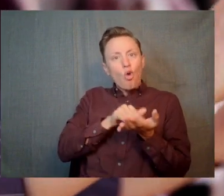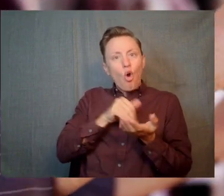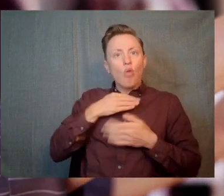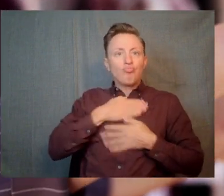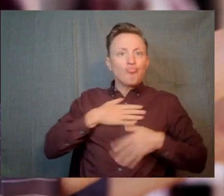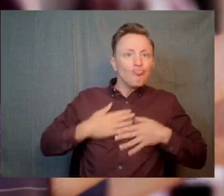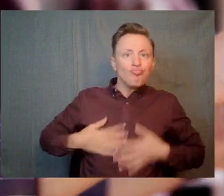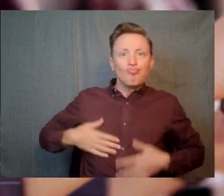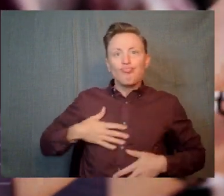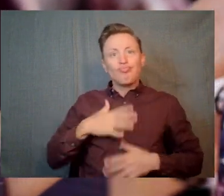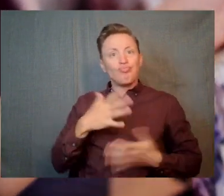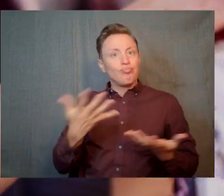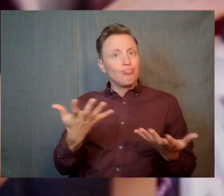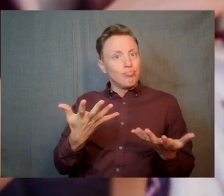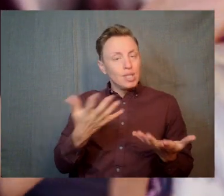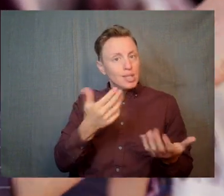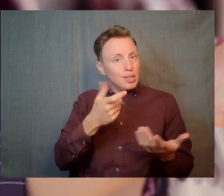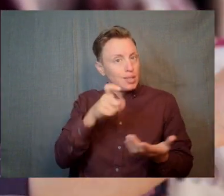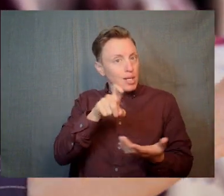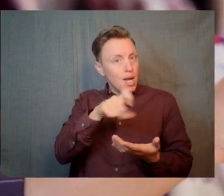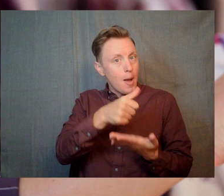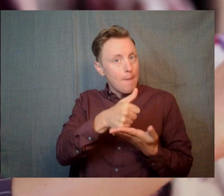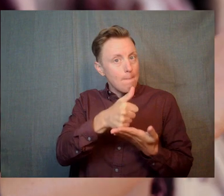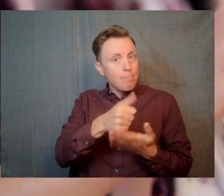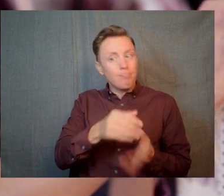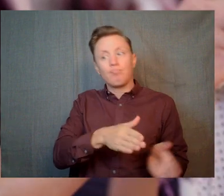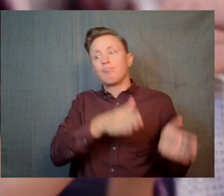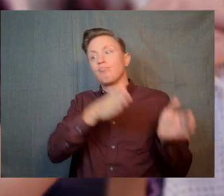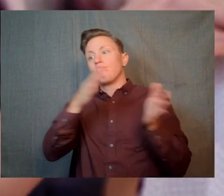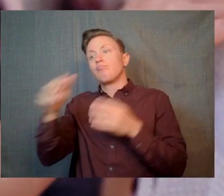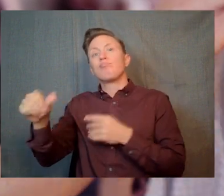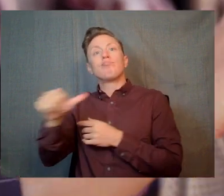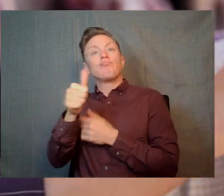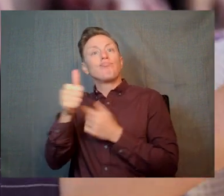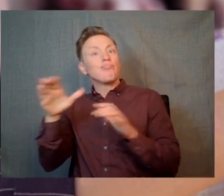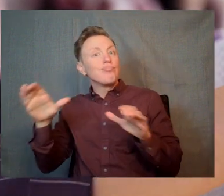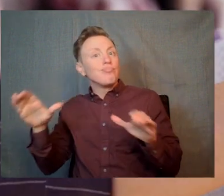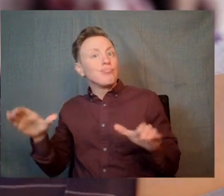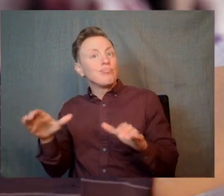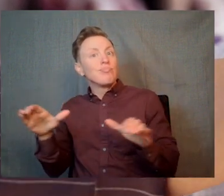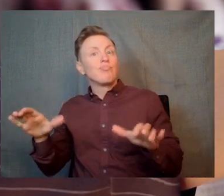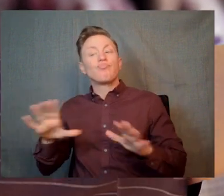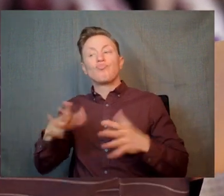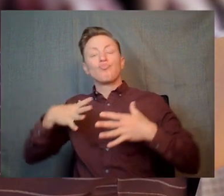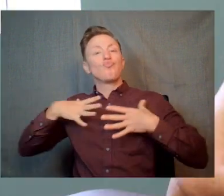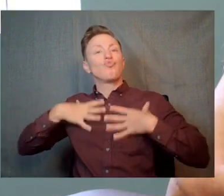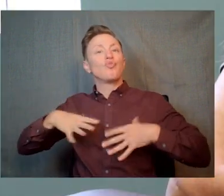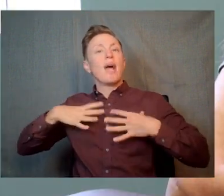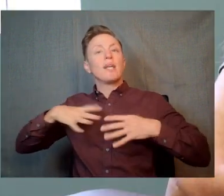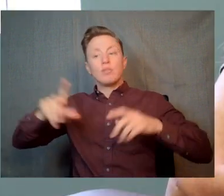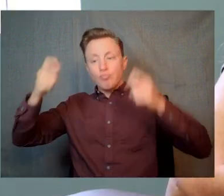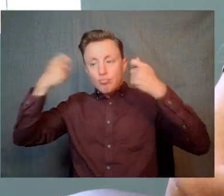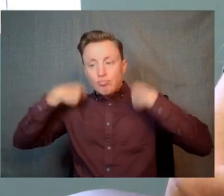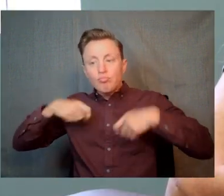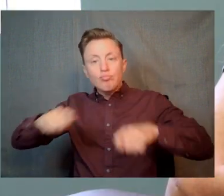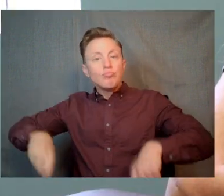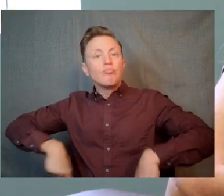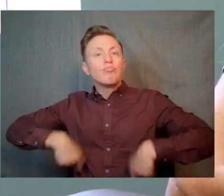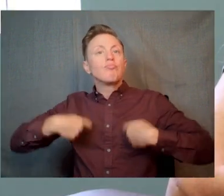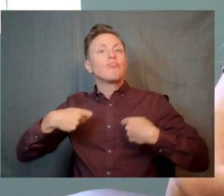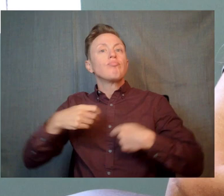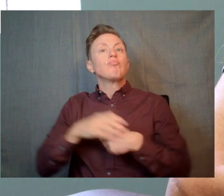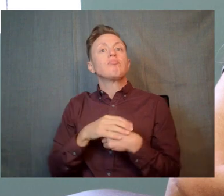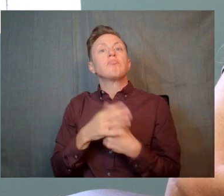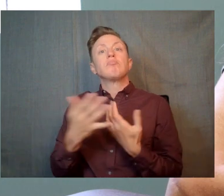Another daily living activity involves dressing yourself. Some